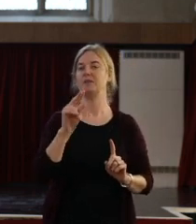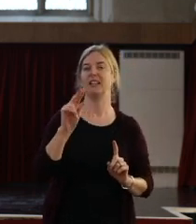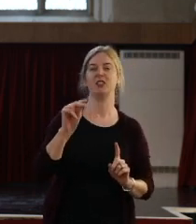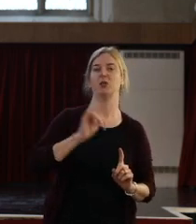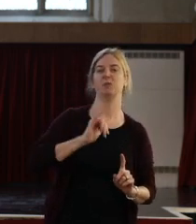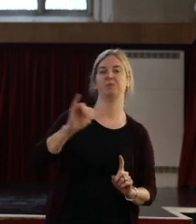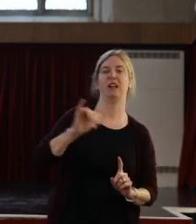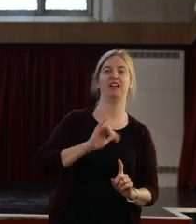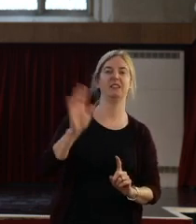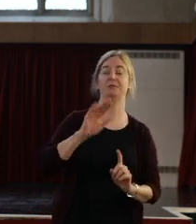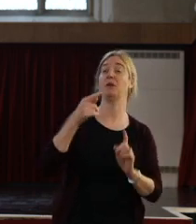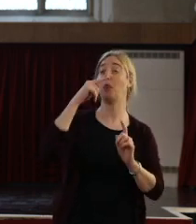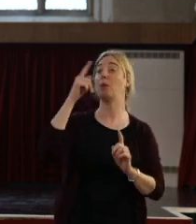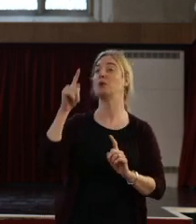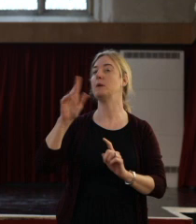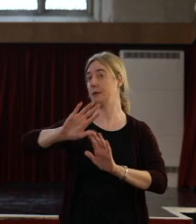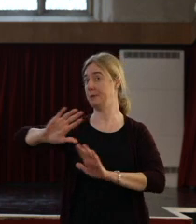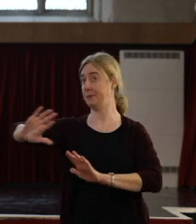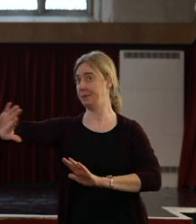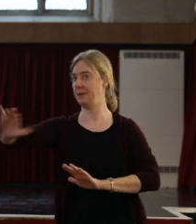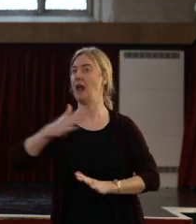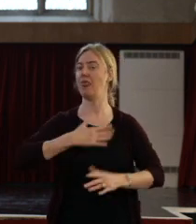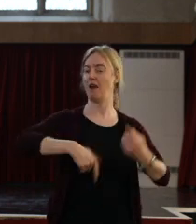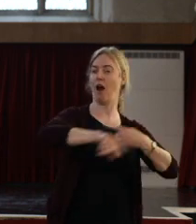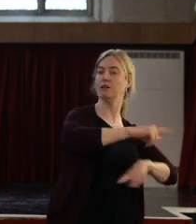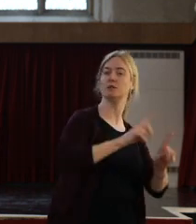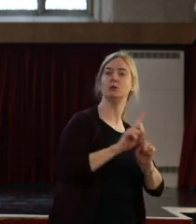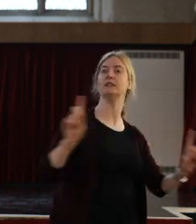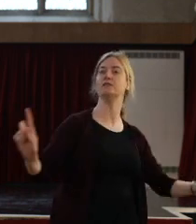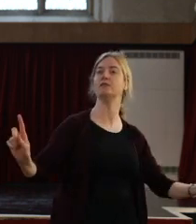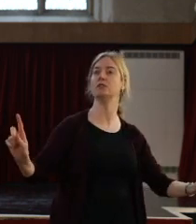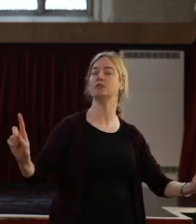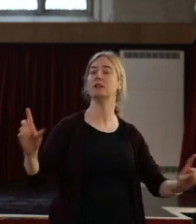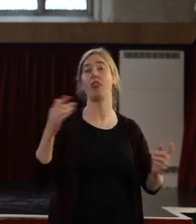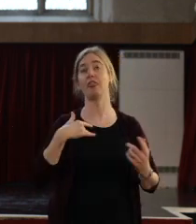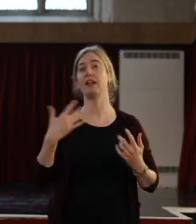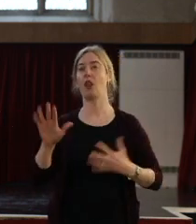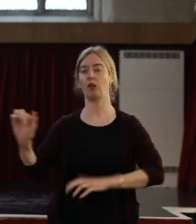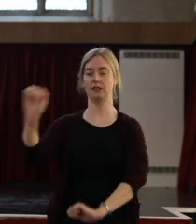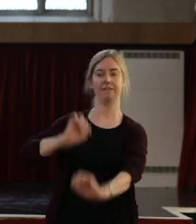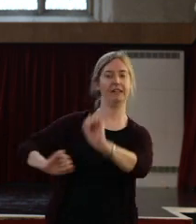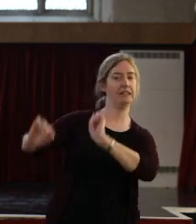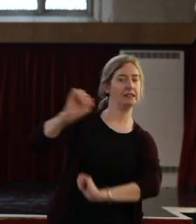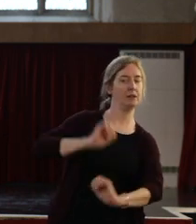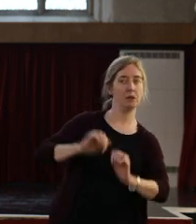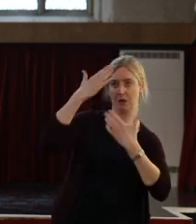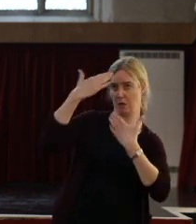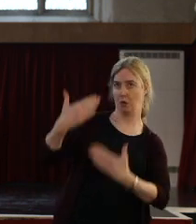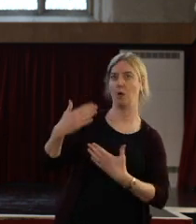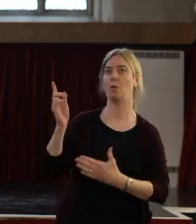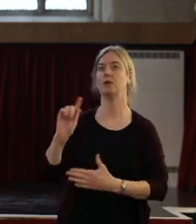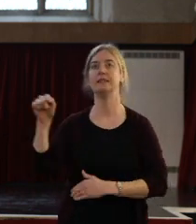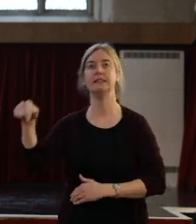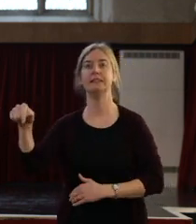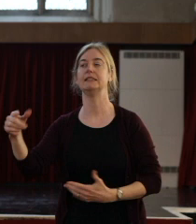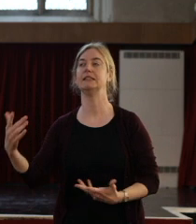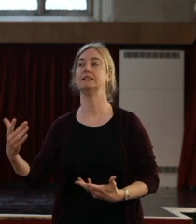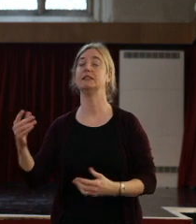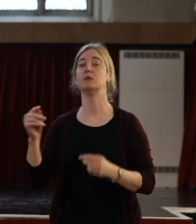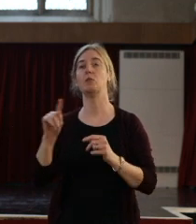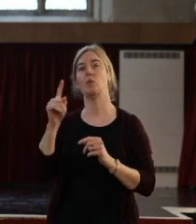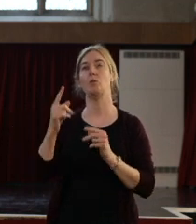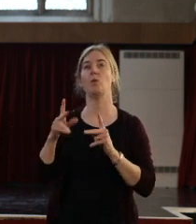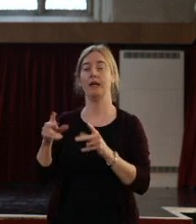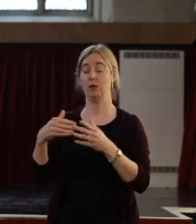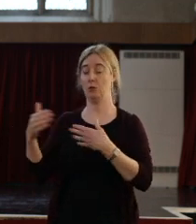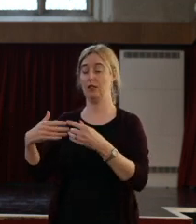Yeah. Posh people do that. It's a kind of a defense mechanism. It's a way of dealing with things they